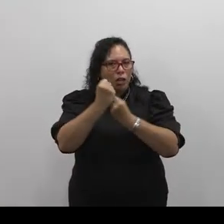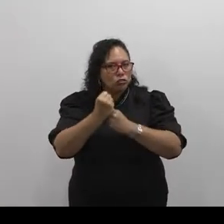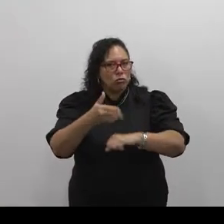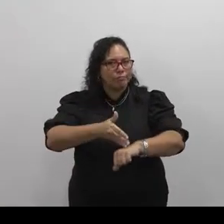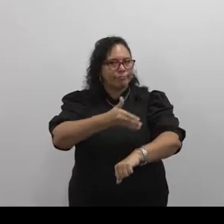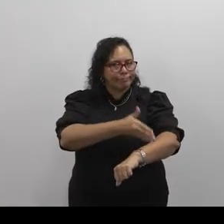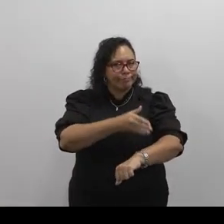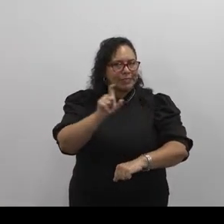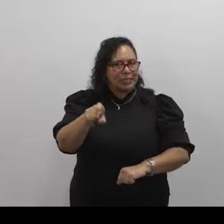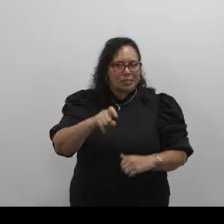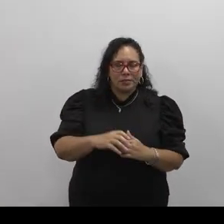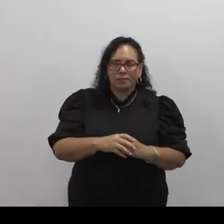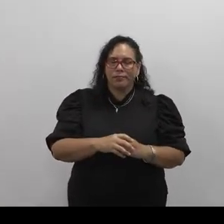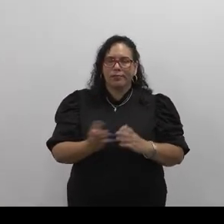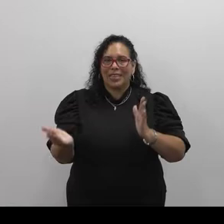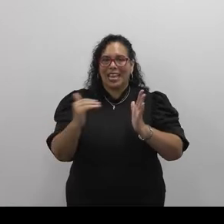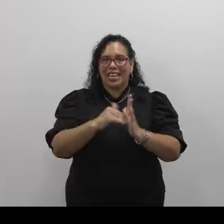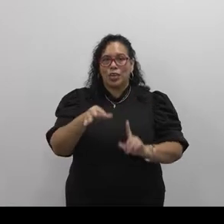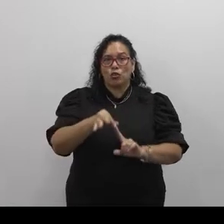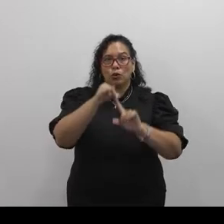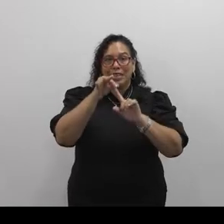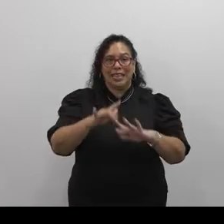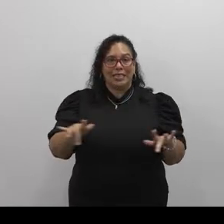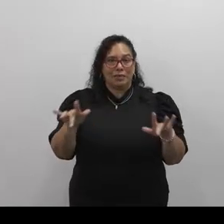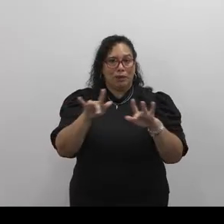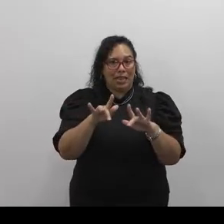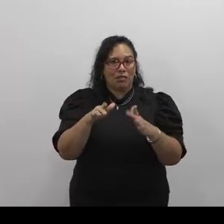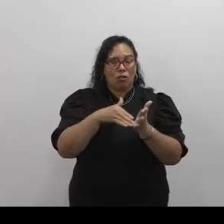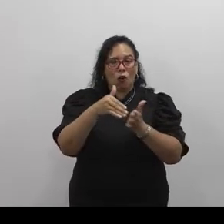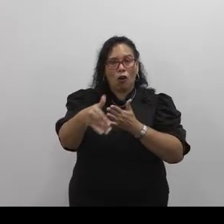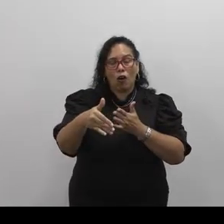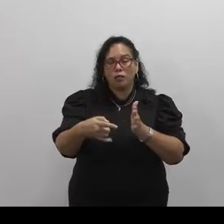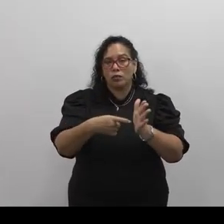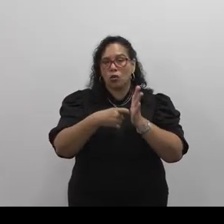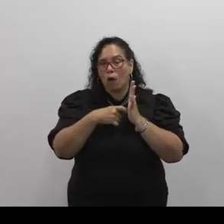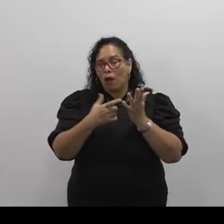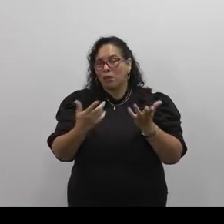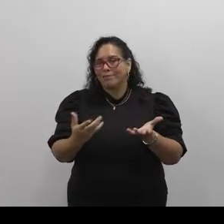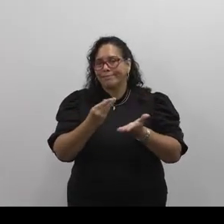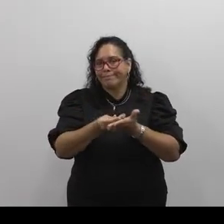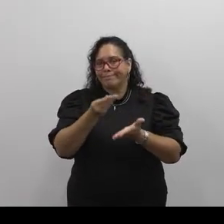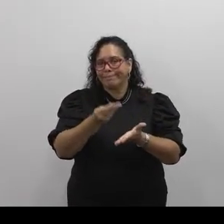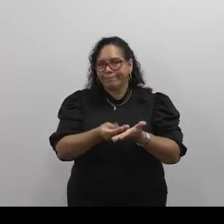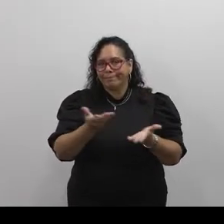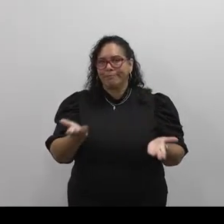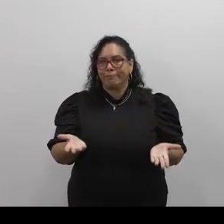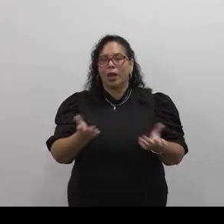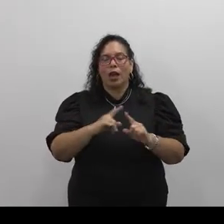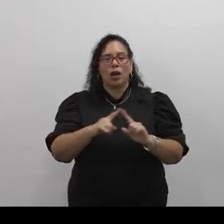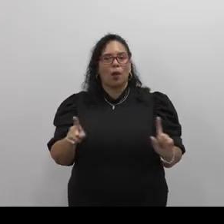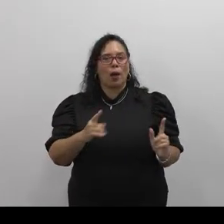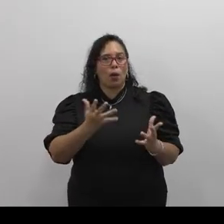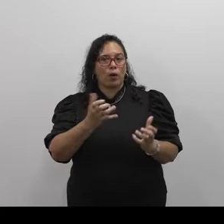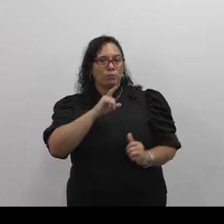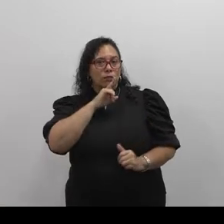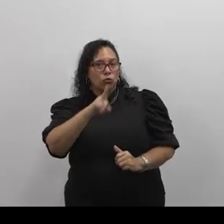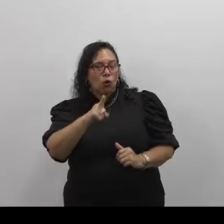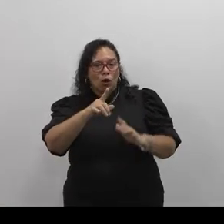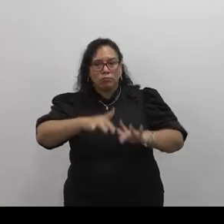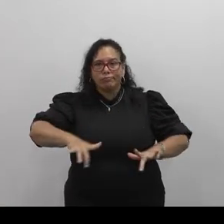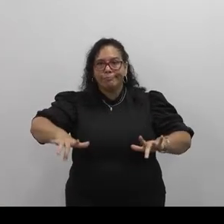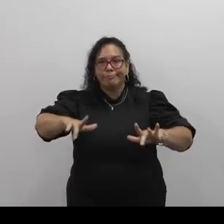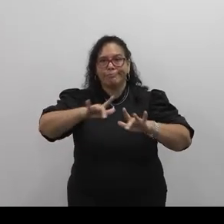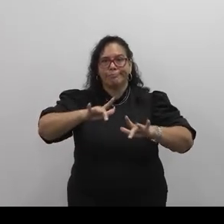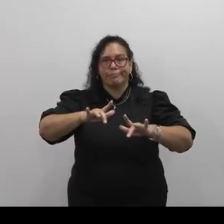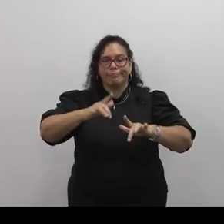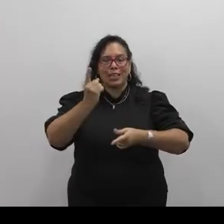right? So again, unique spaces often require some dollars associated with them, but we want to make sure those spaces are situated